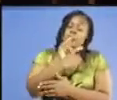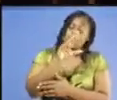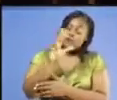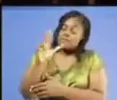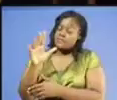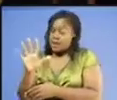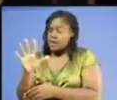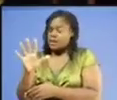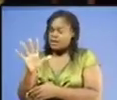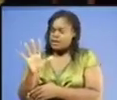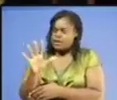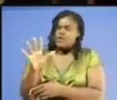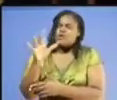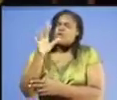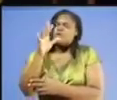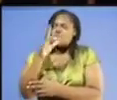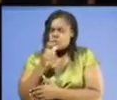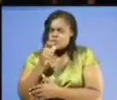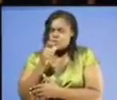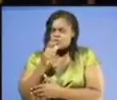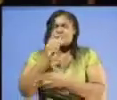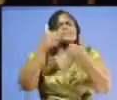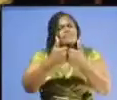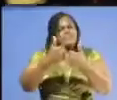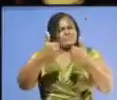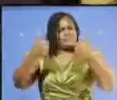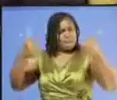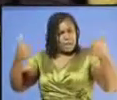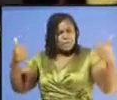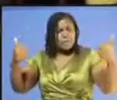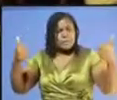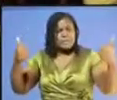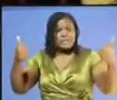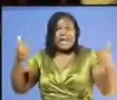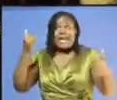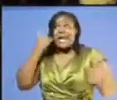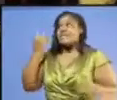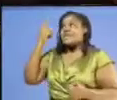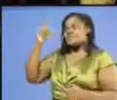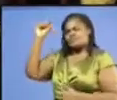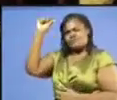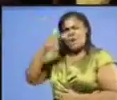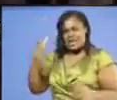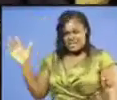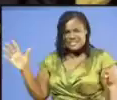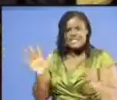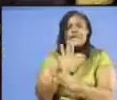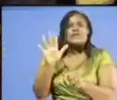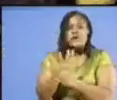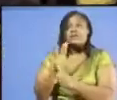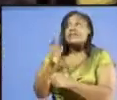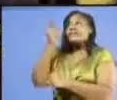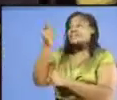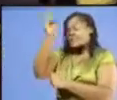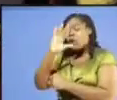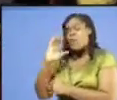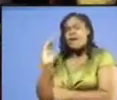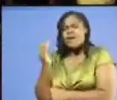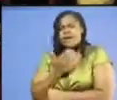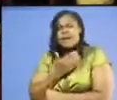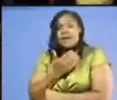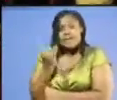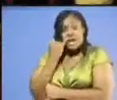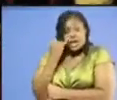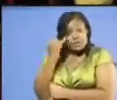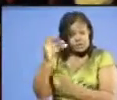shall separate us? If his grace is sufficient, if the Lord is your God, if you